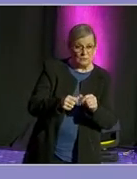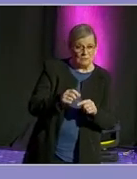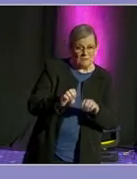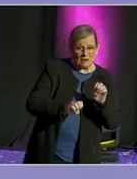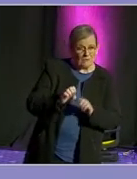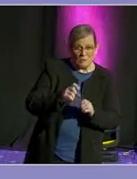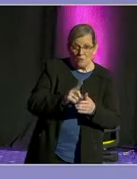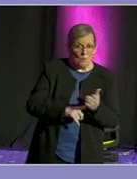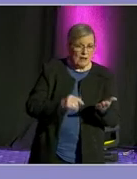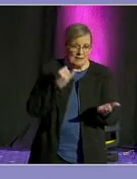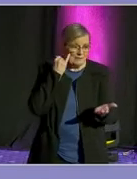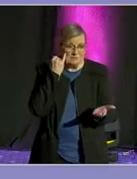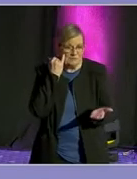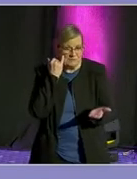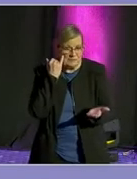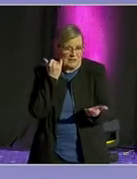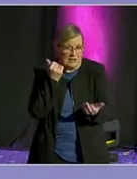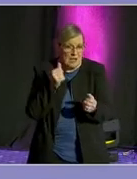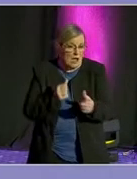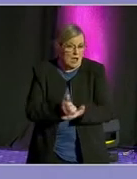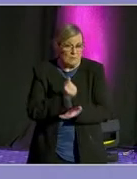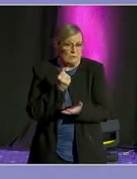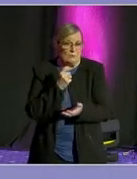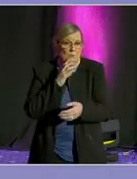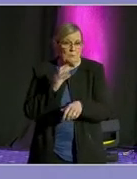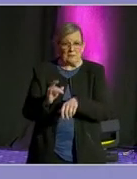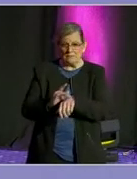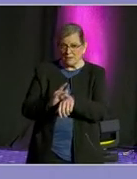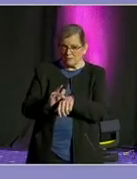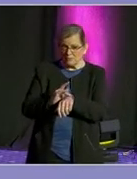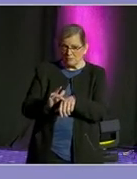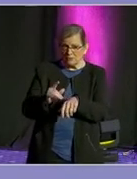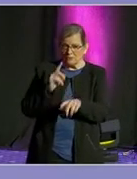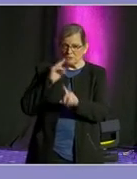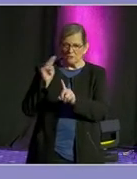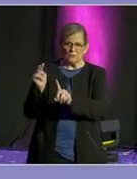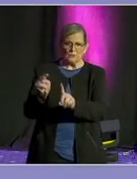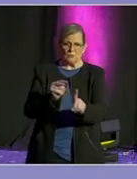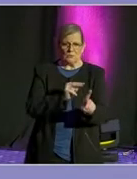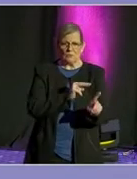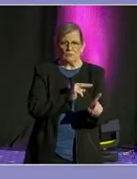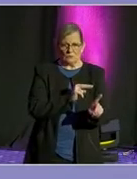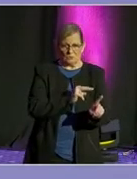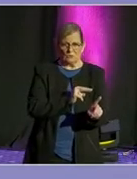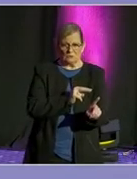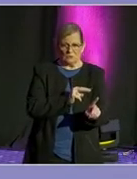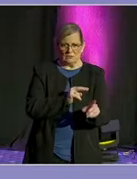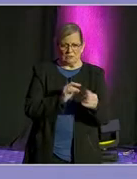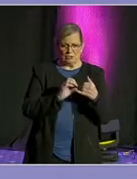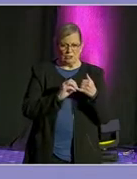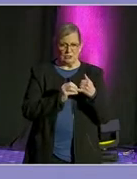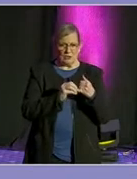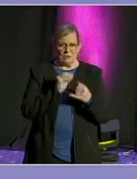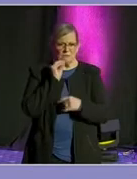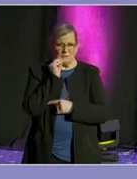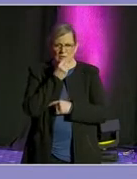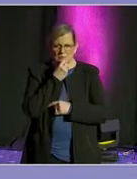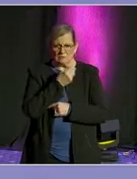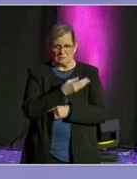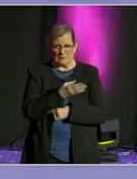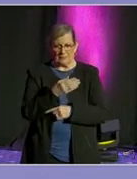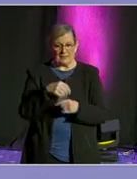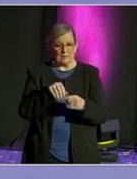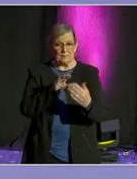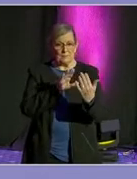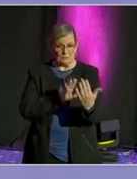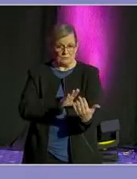any, opportunities will be available to view the blossoms in person at the tidal basin. We expect to make an announcement